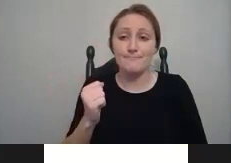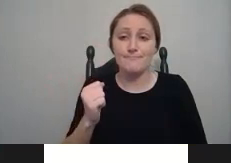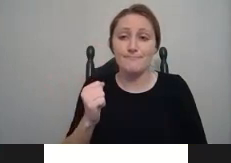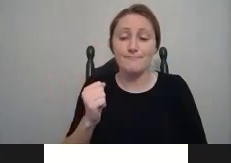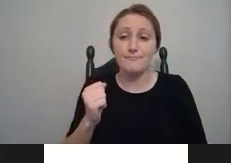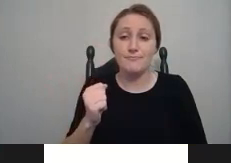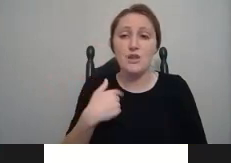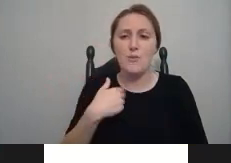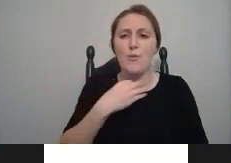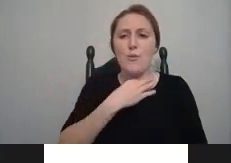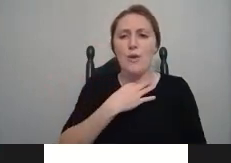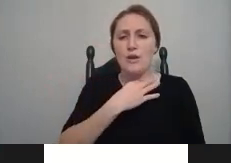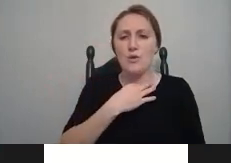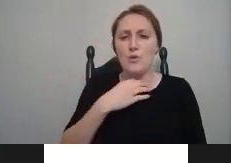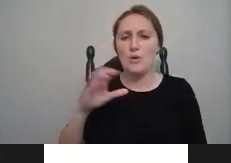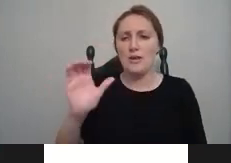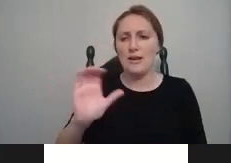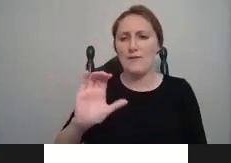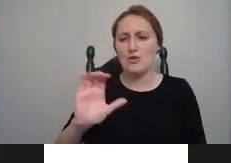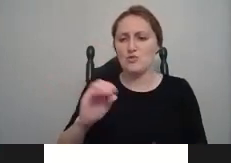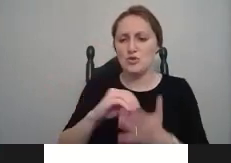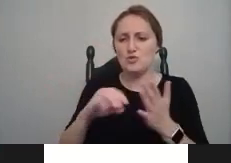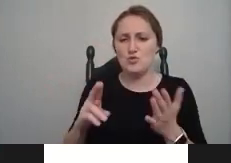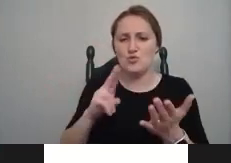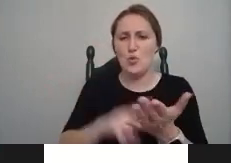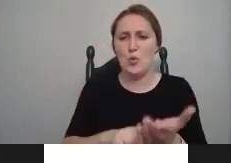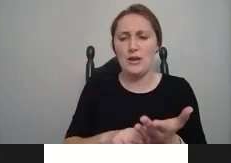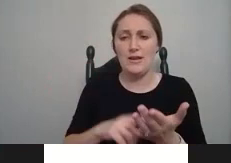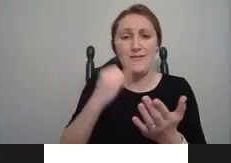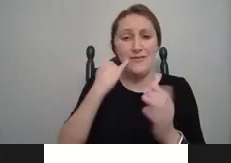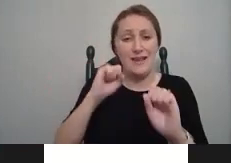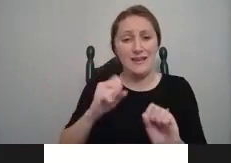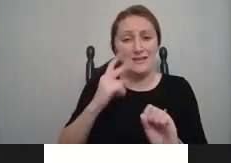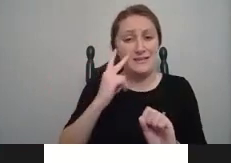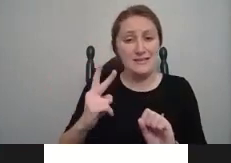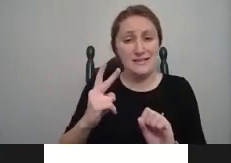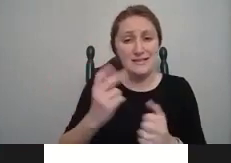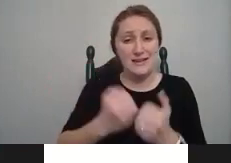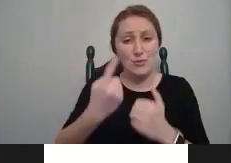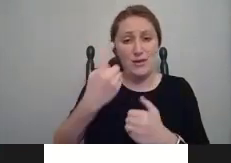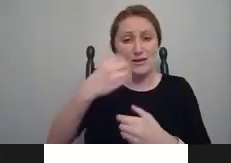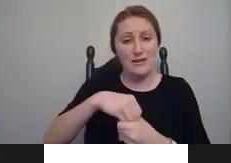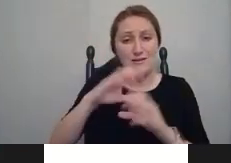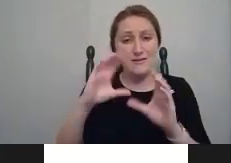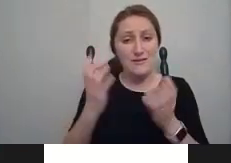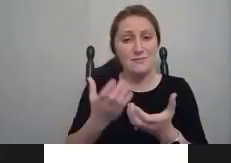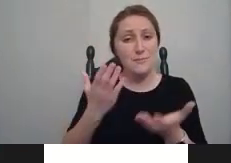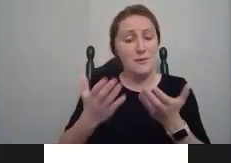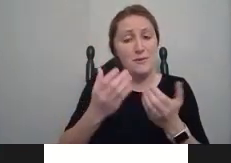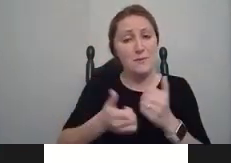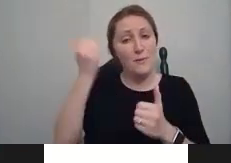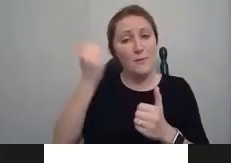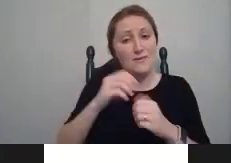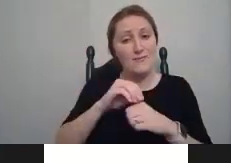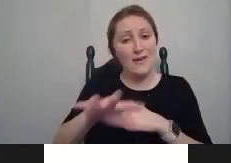where one students log in, and I don't know when the logins will be active, if they can see everybody else in their class. That might be the most effective way to get